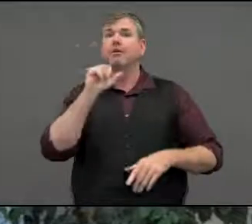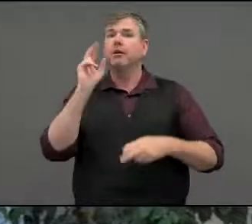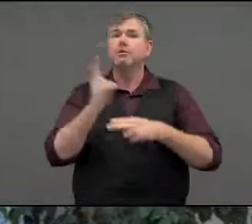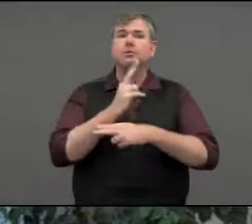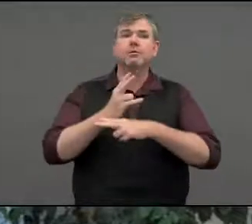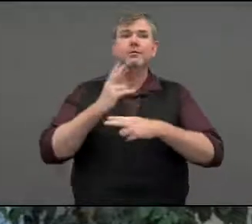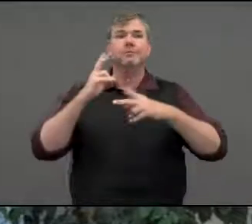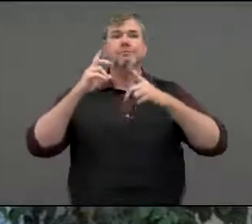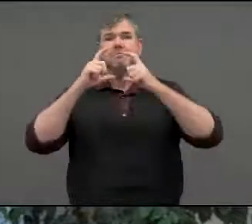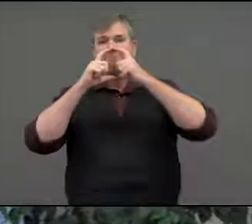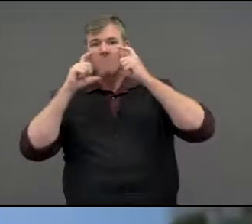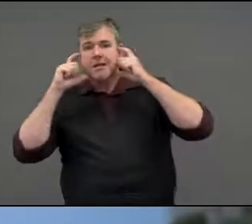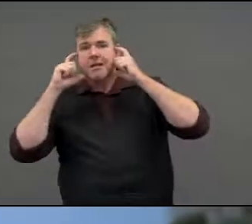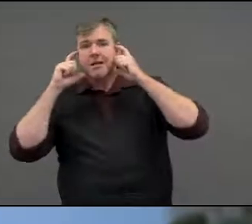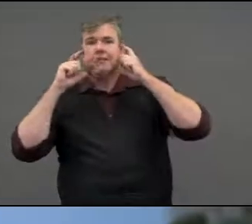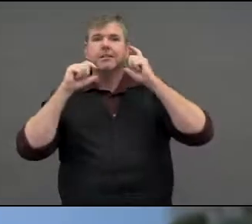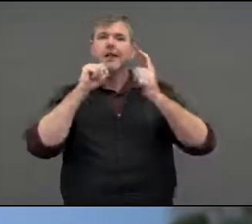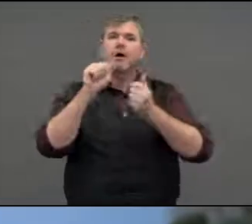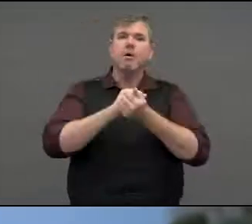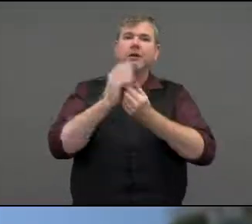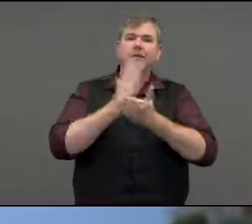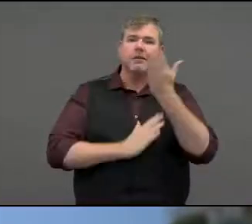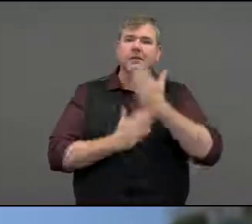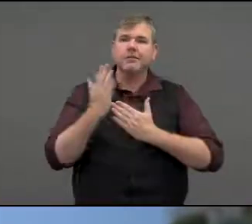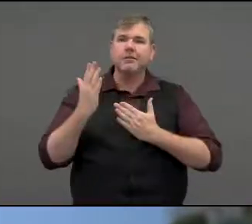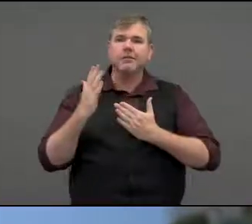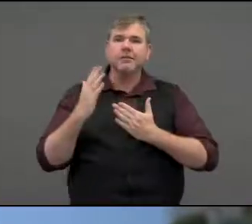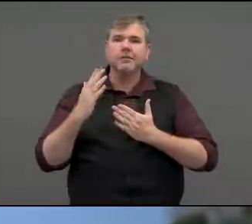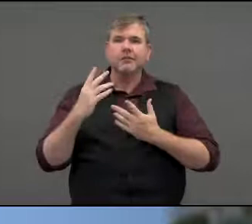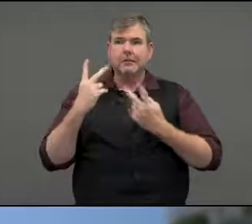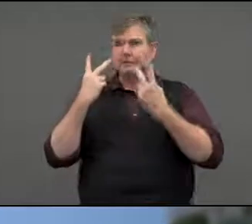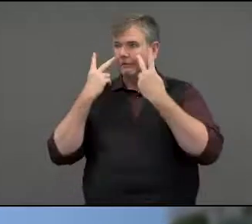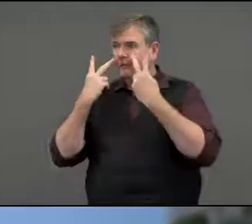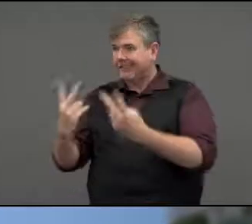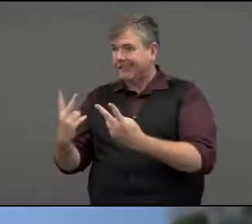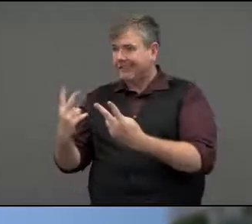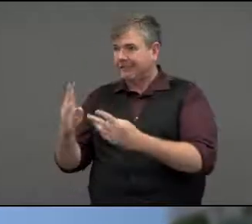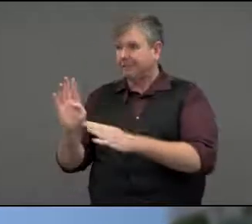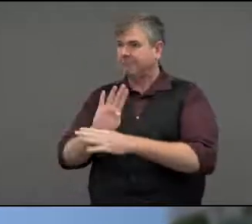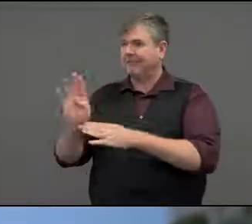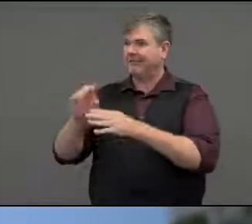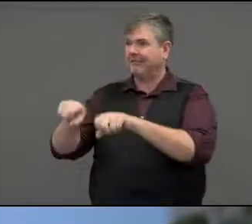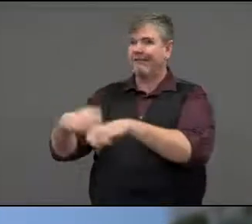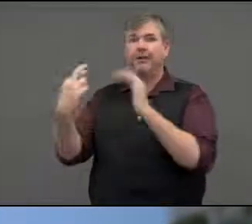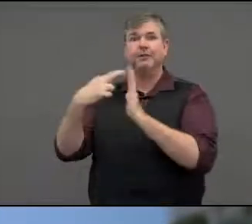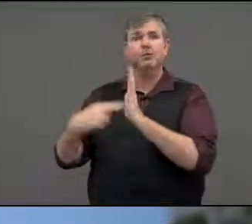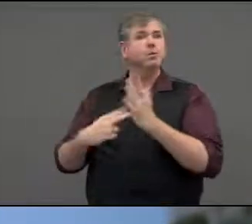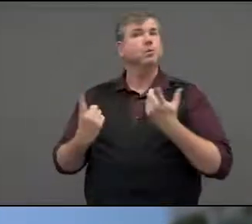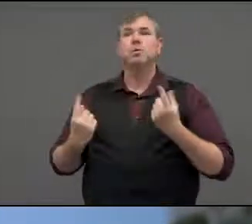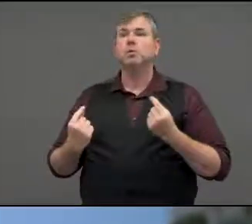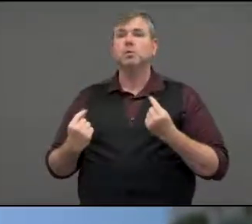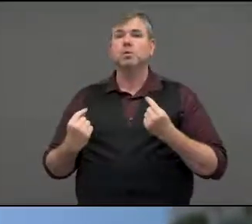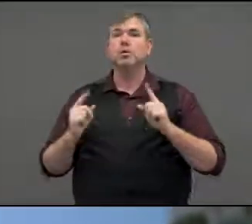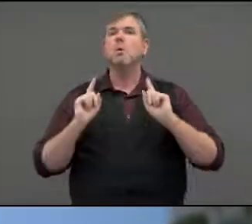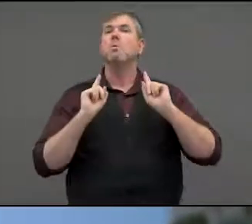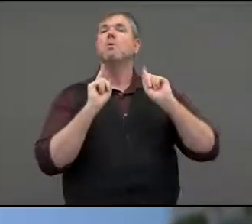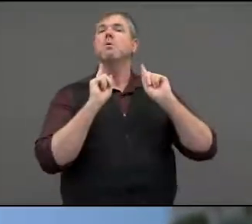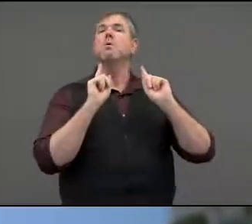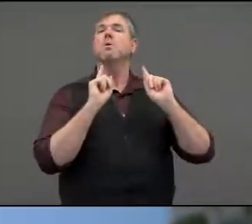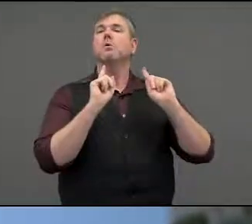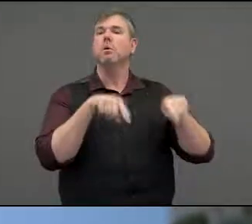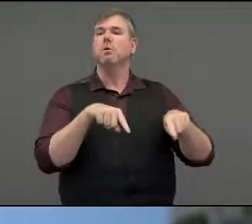member complaining about a business, they would need to go to the office of our district attorney and submit an online complaint